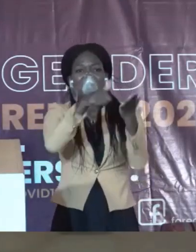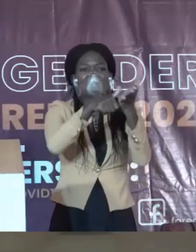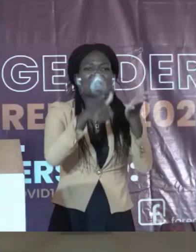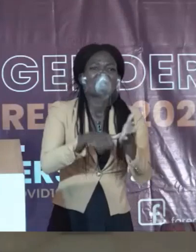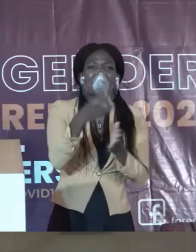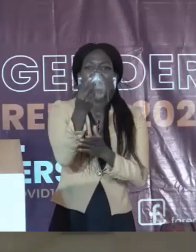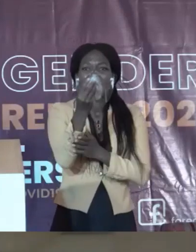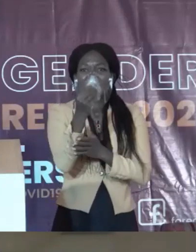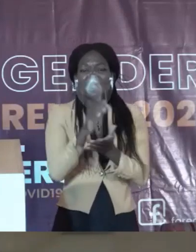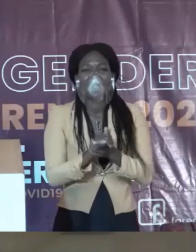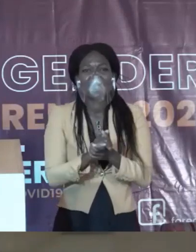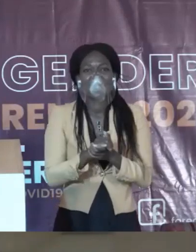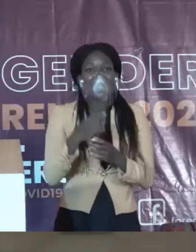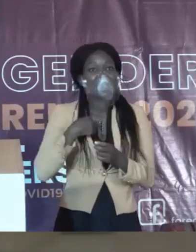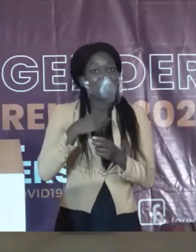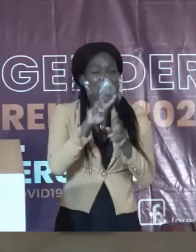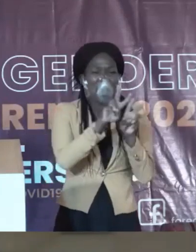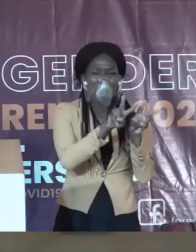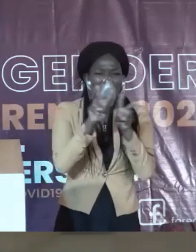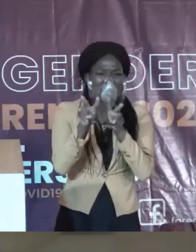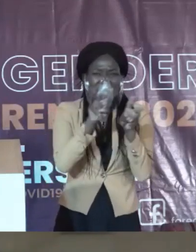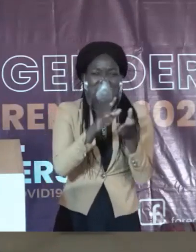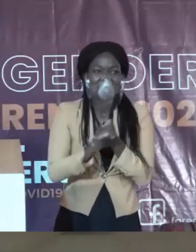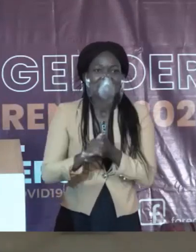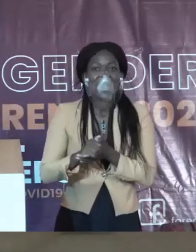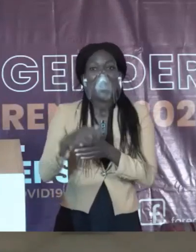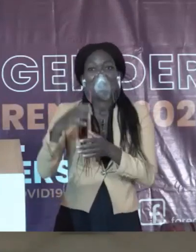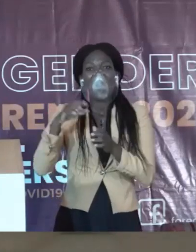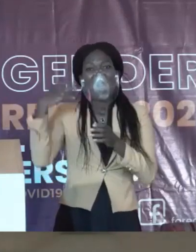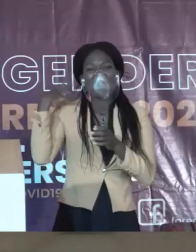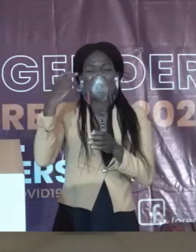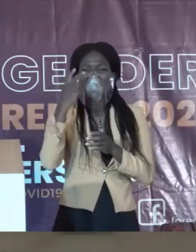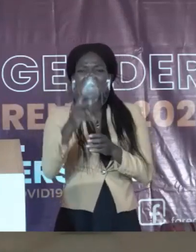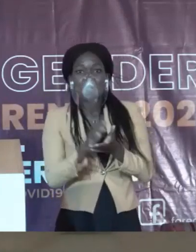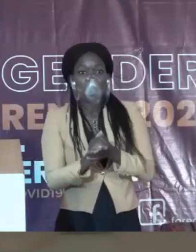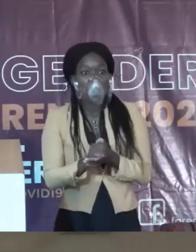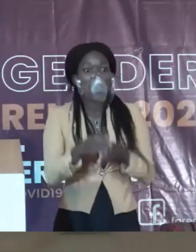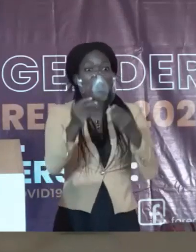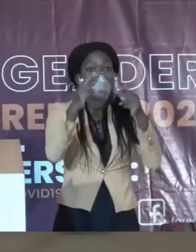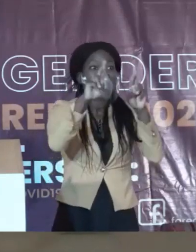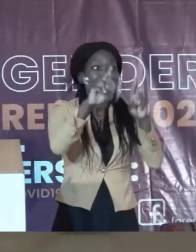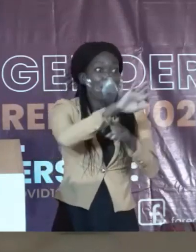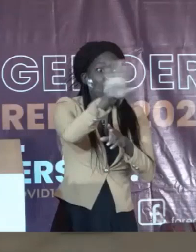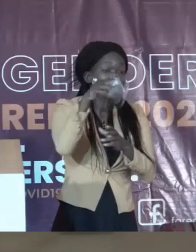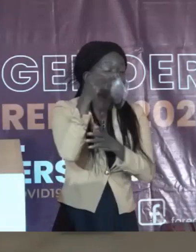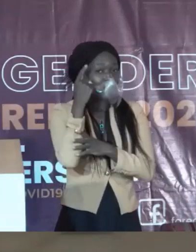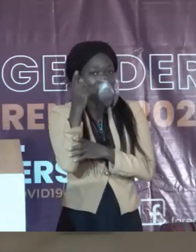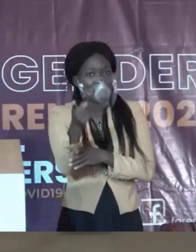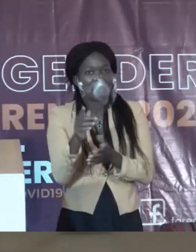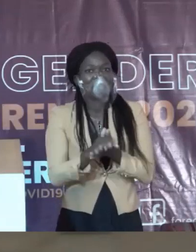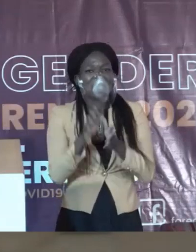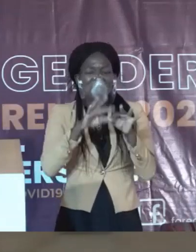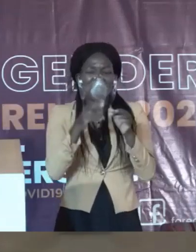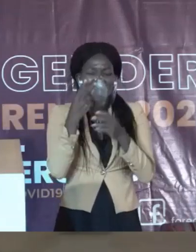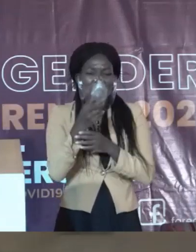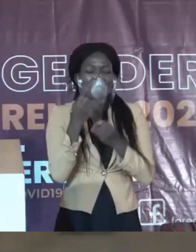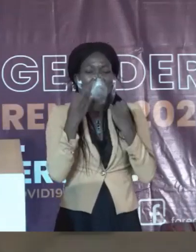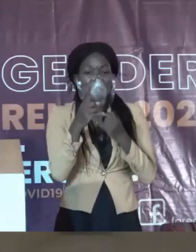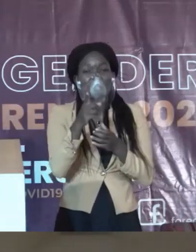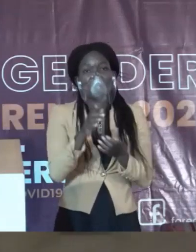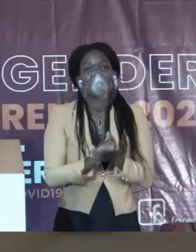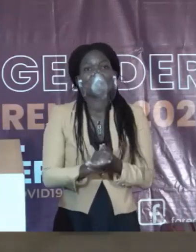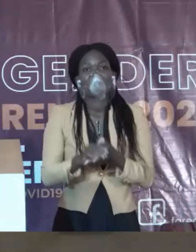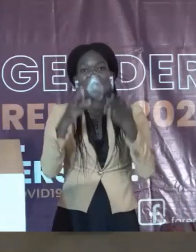monitoring? Are our countries being accountable to us? Very important for us to look at those kind of issues. Issues